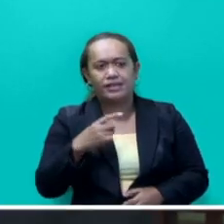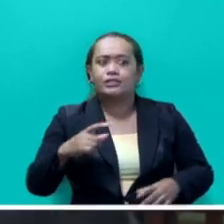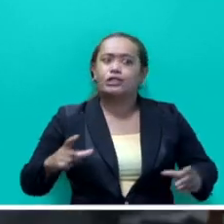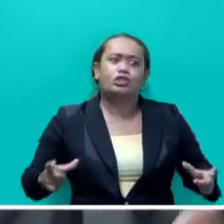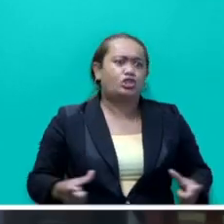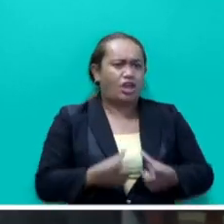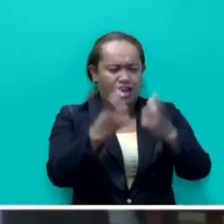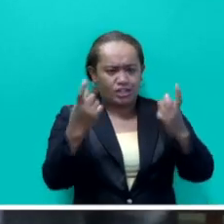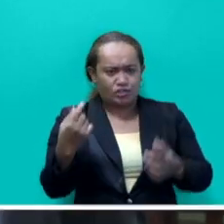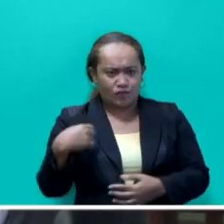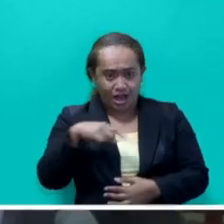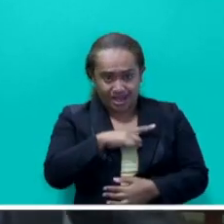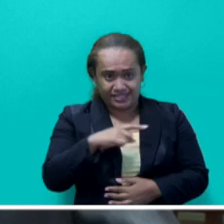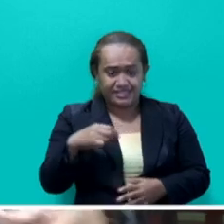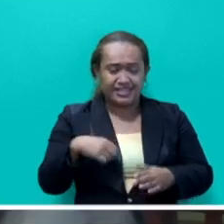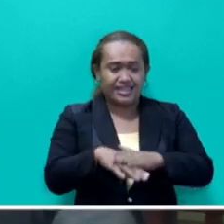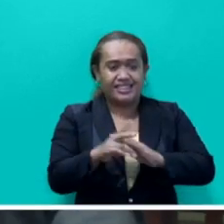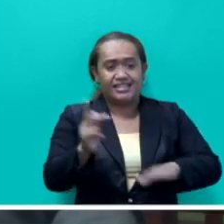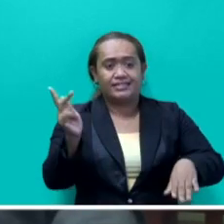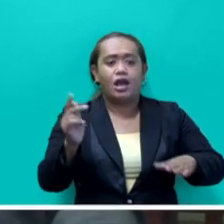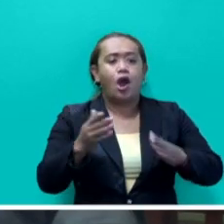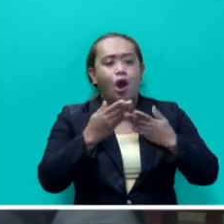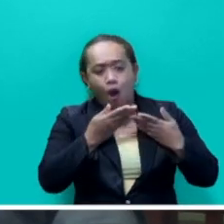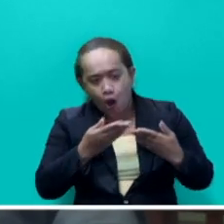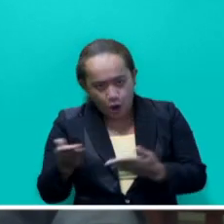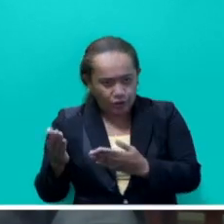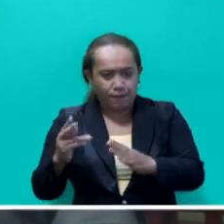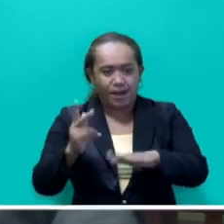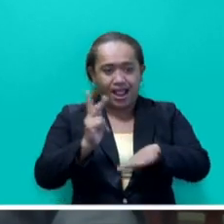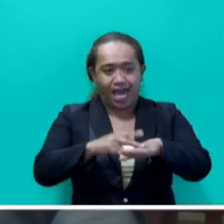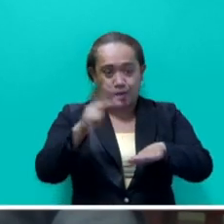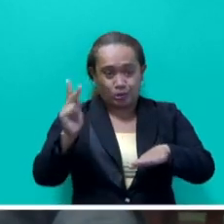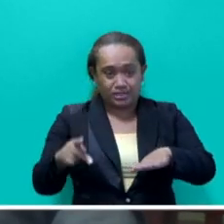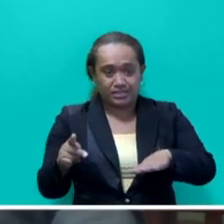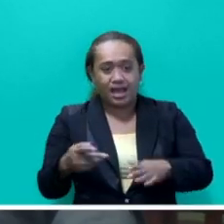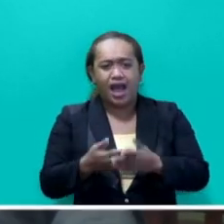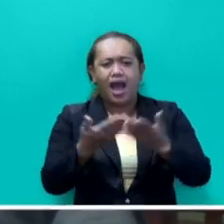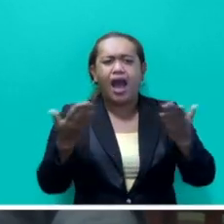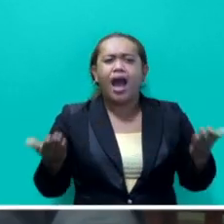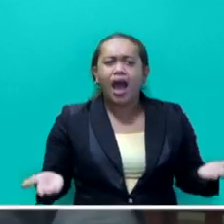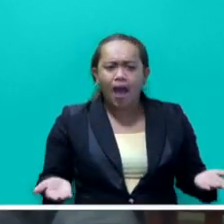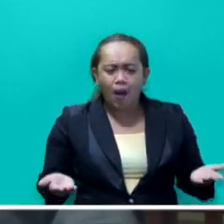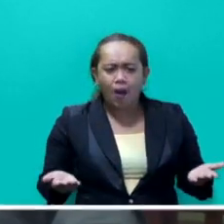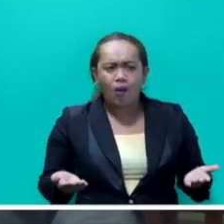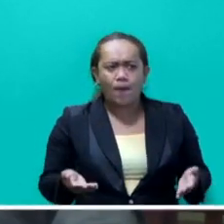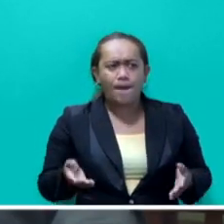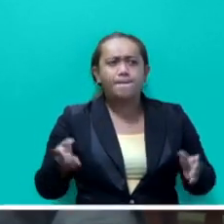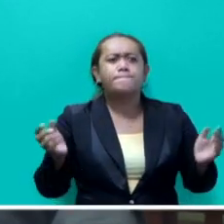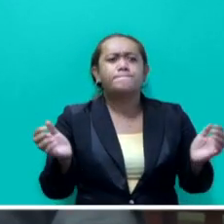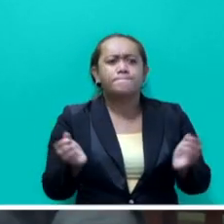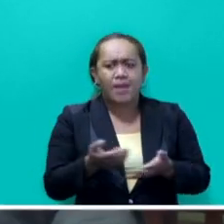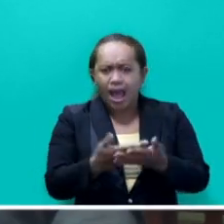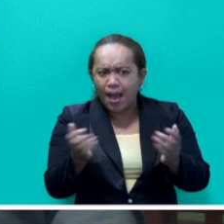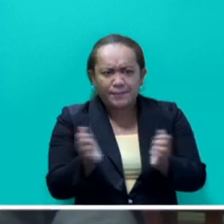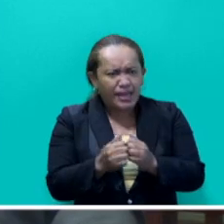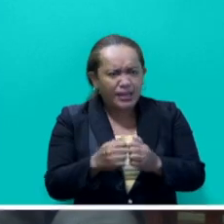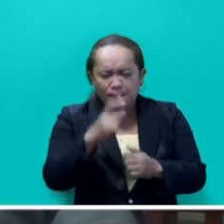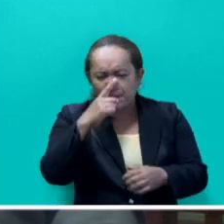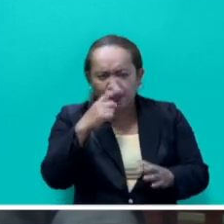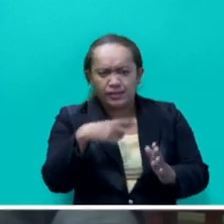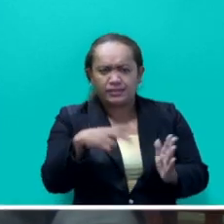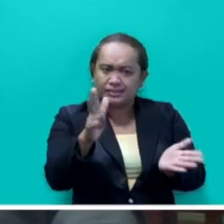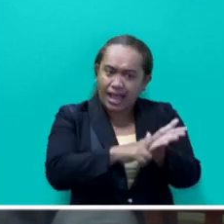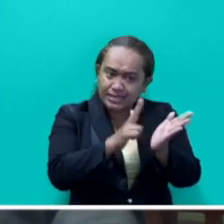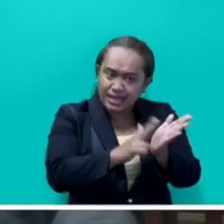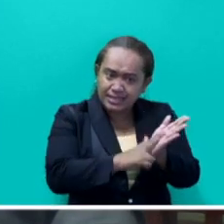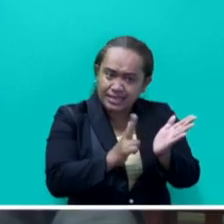in this honorable house. I don't know how many of the people that signed the petitions